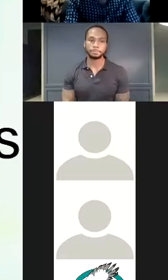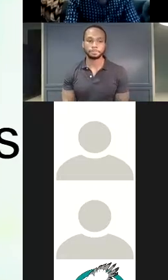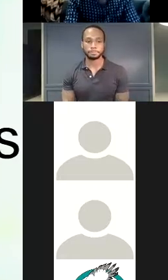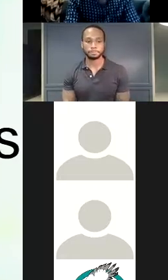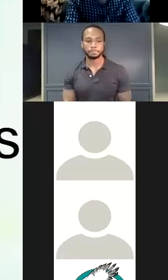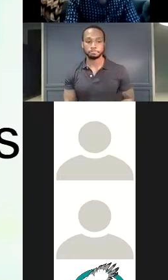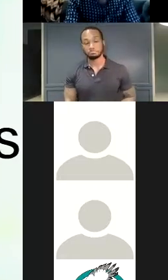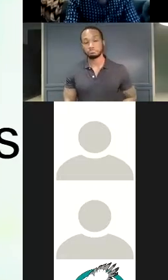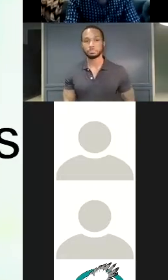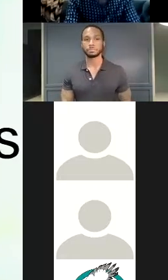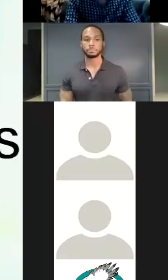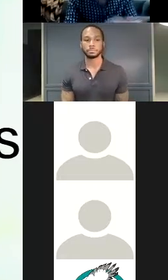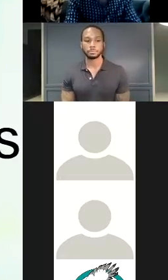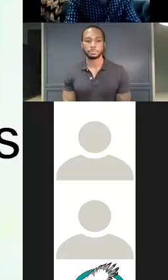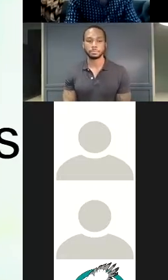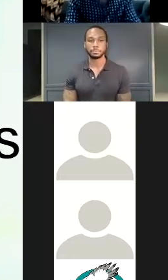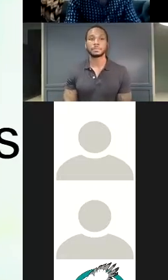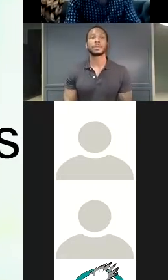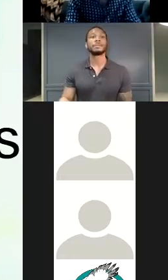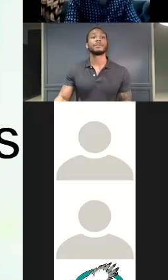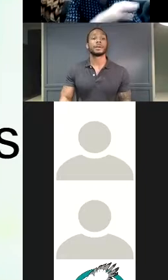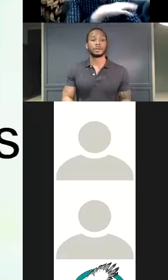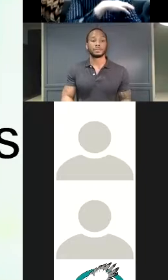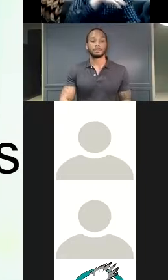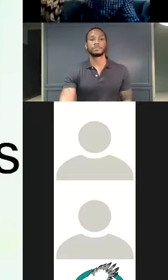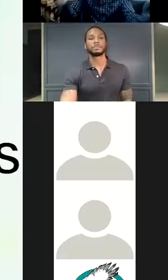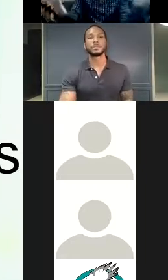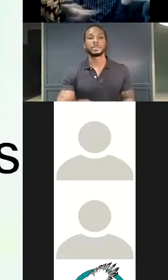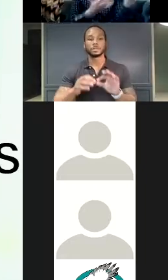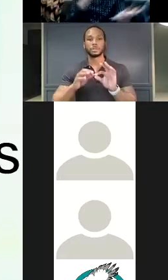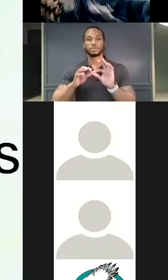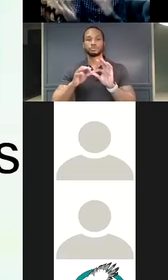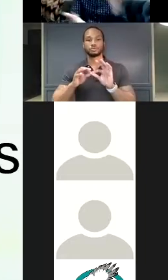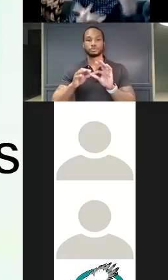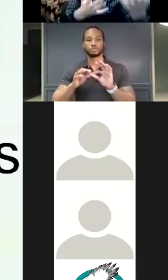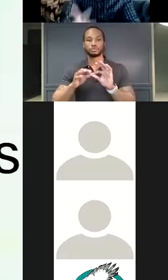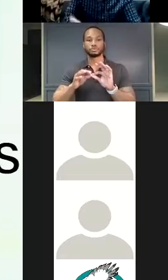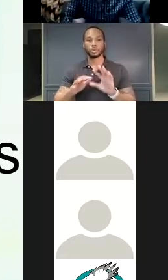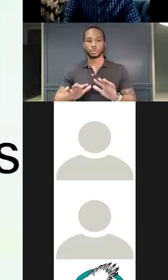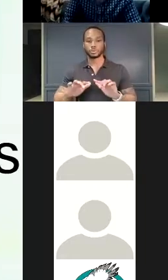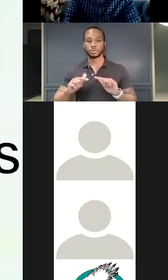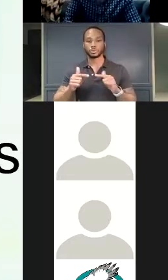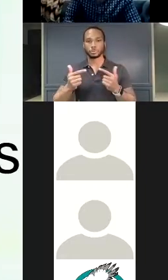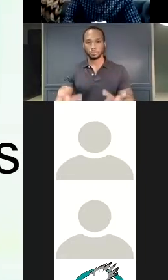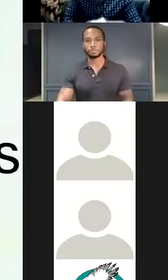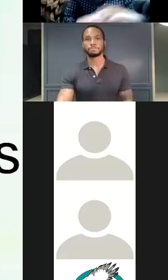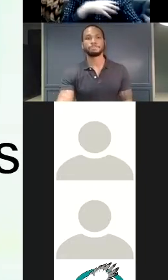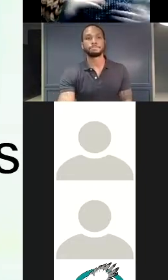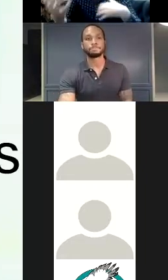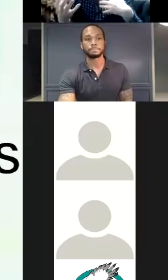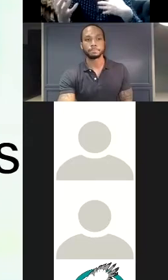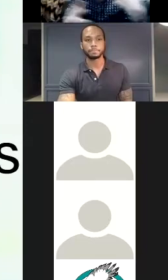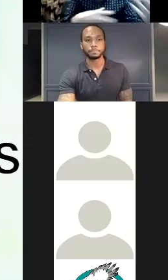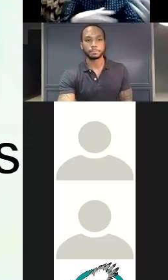Okay. What other seeming contradictions can we hold in balance as we're having this conversation? Do you all